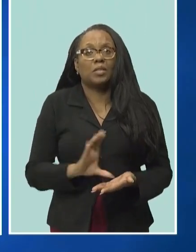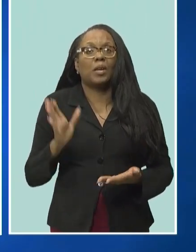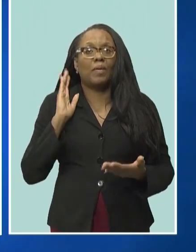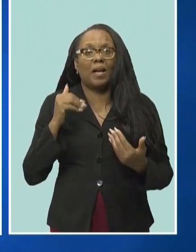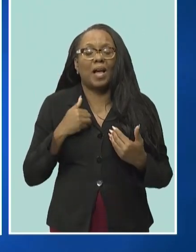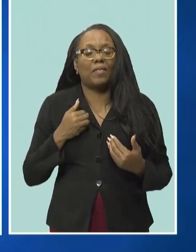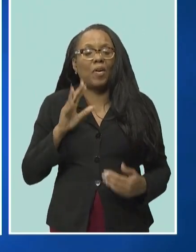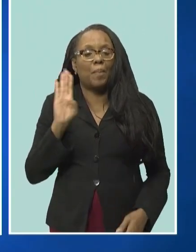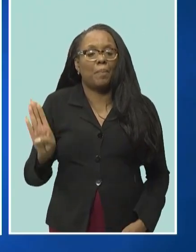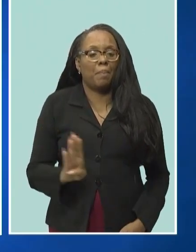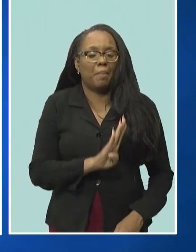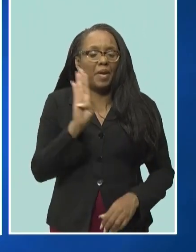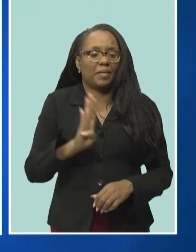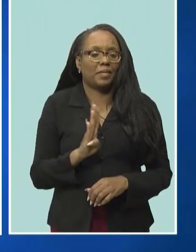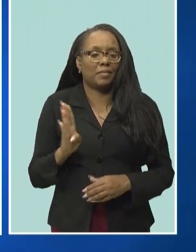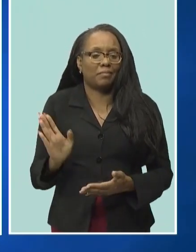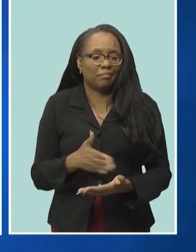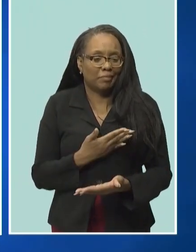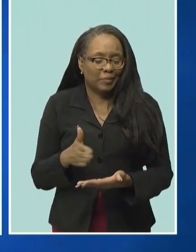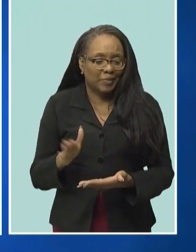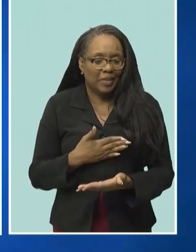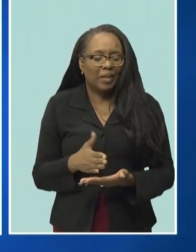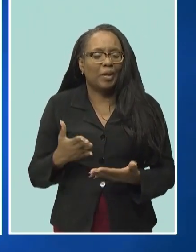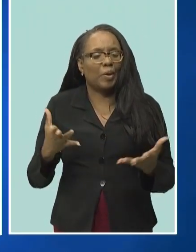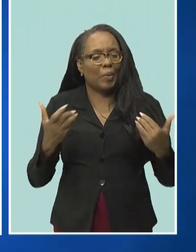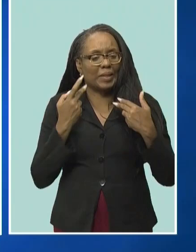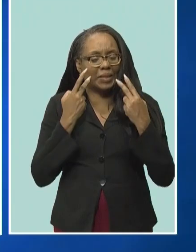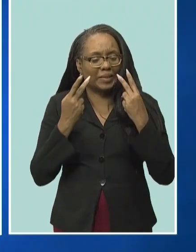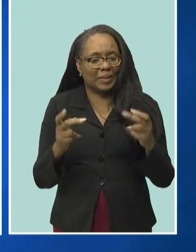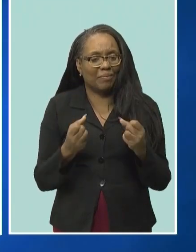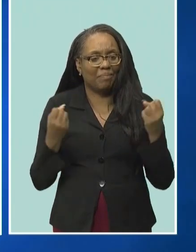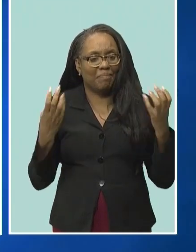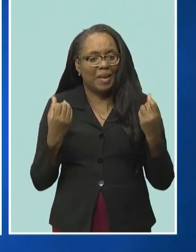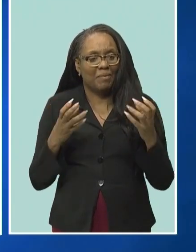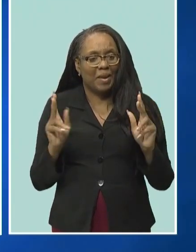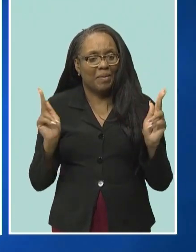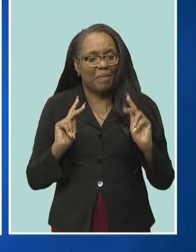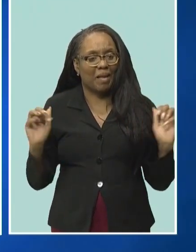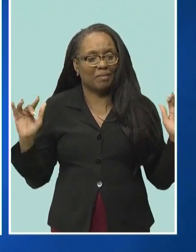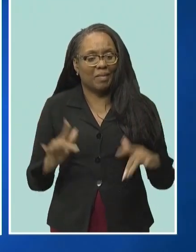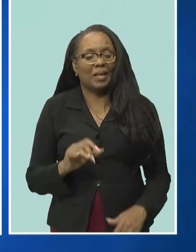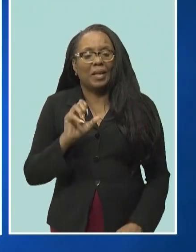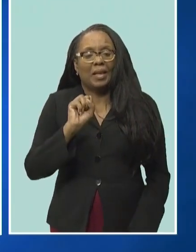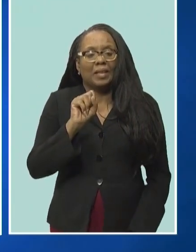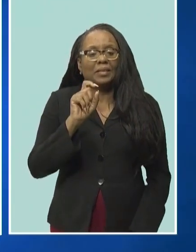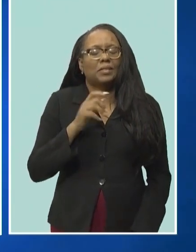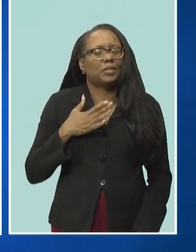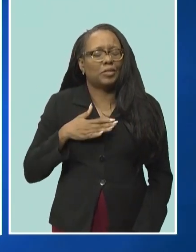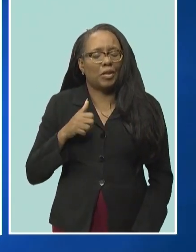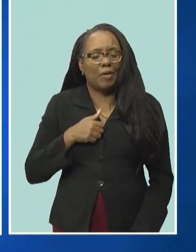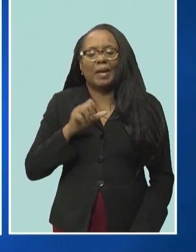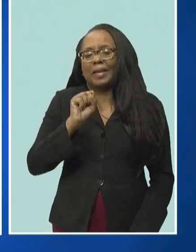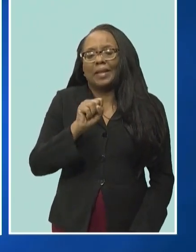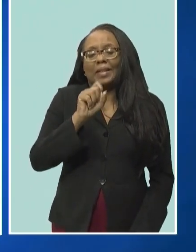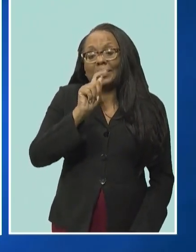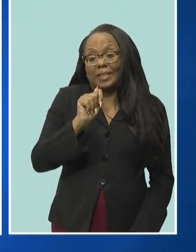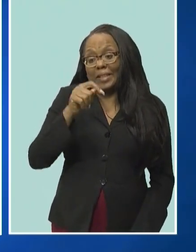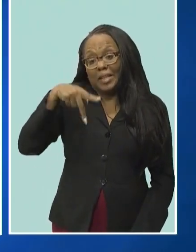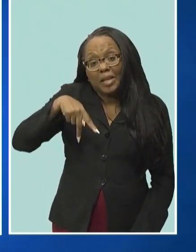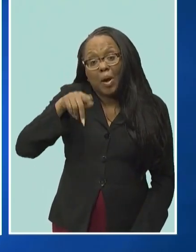Carol. So I hope to see as many persons as possible out at St. Paul's Church on Sunday. Sherwood